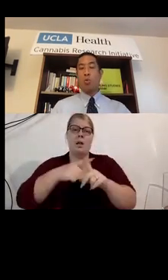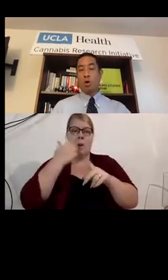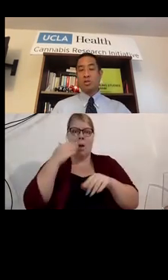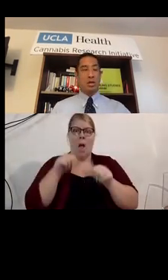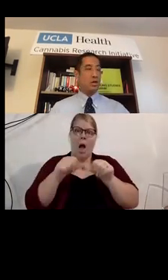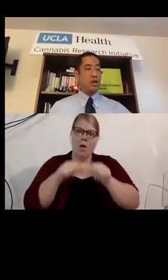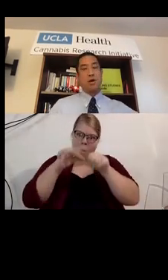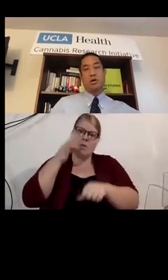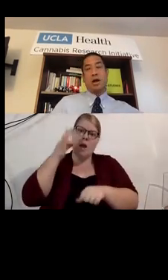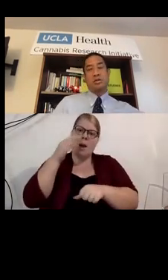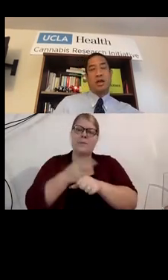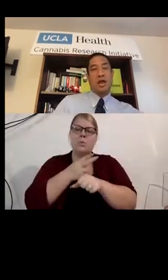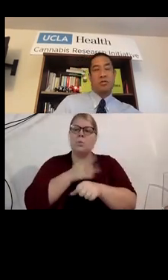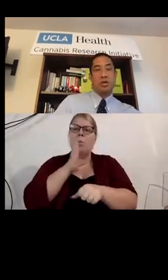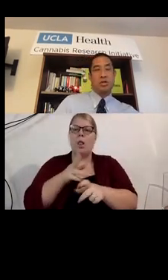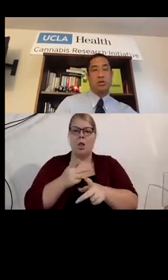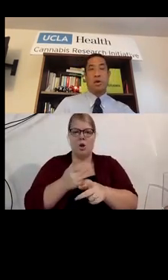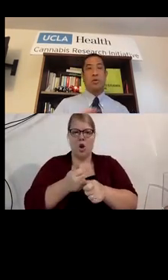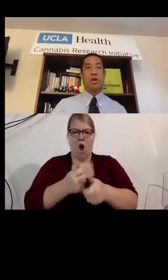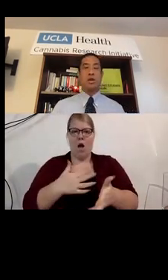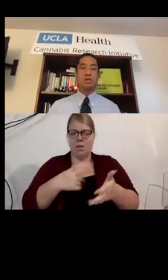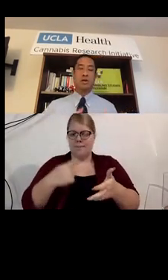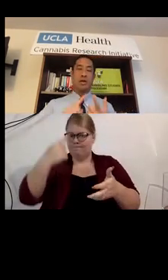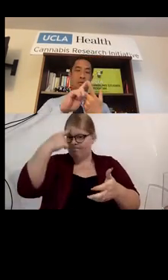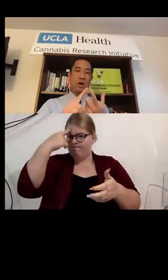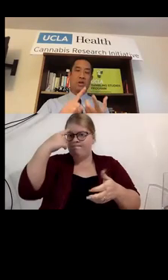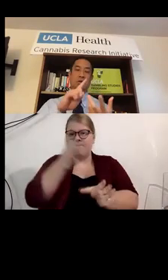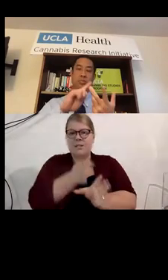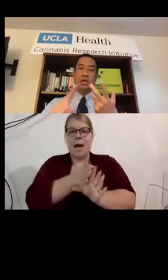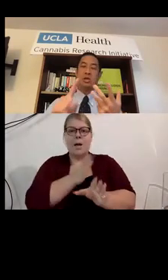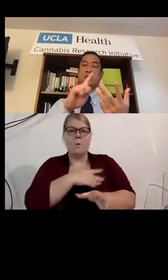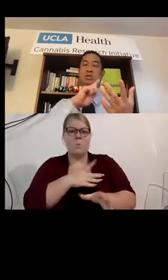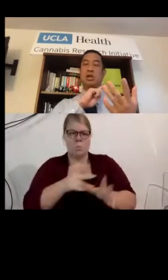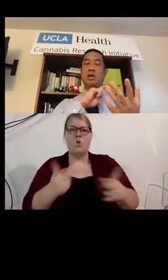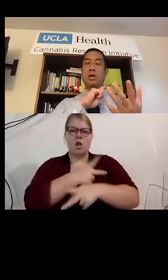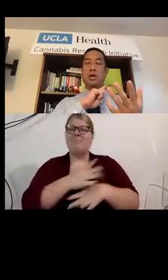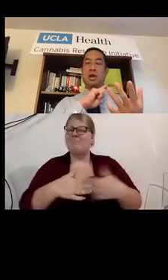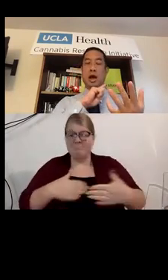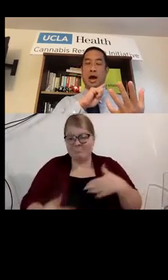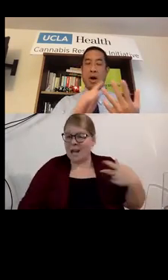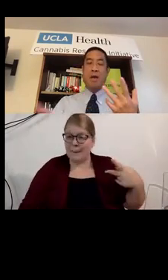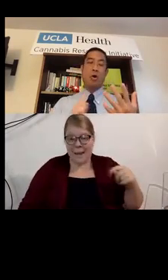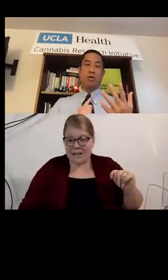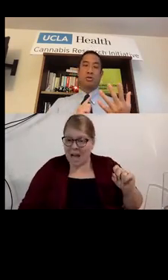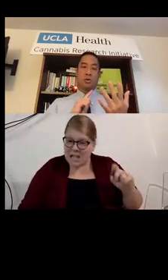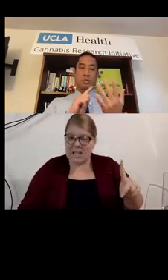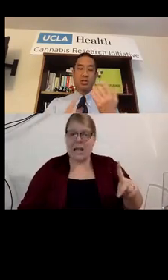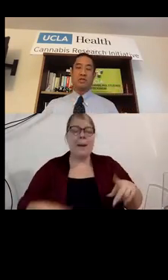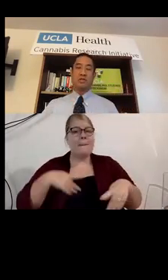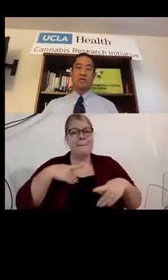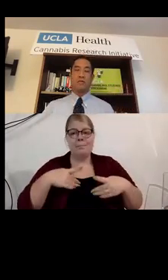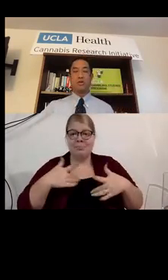will worsen the underlying psychiatric condition, no matter what it is. Depression, PTSD, bipolar